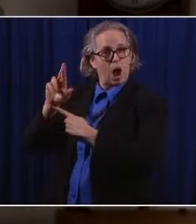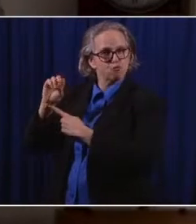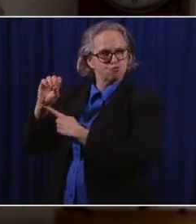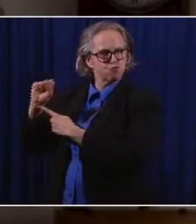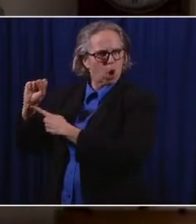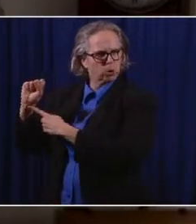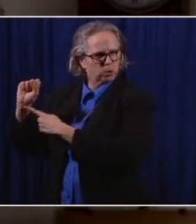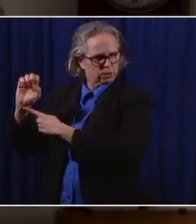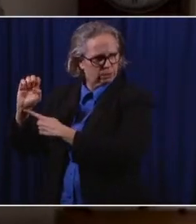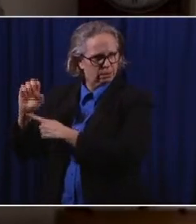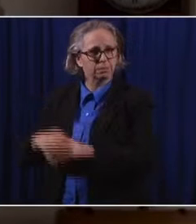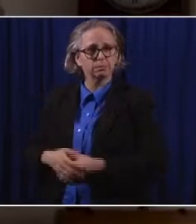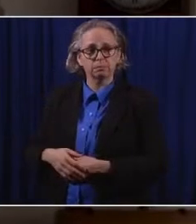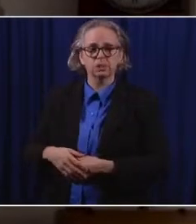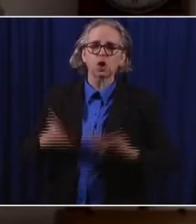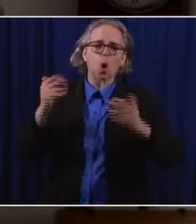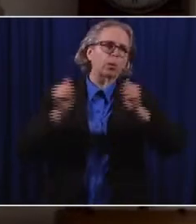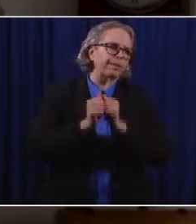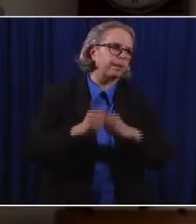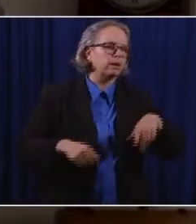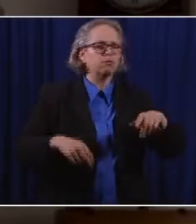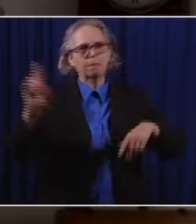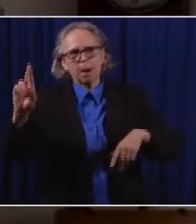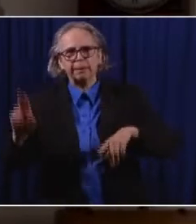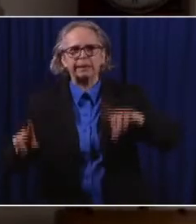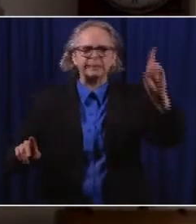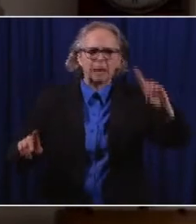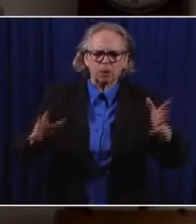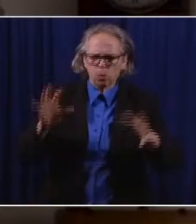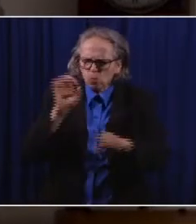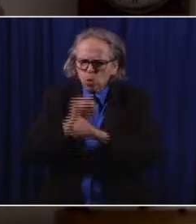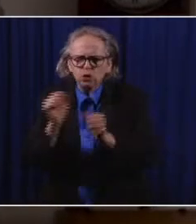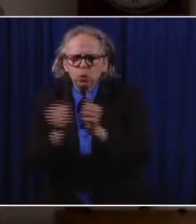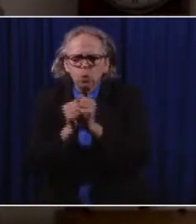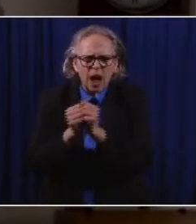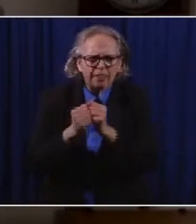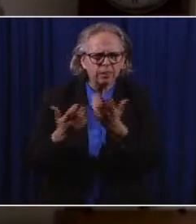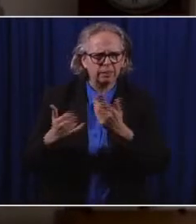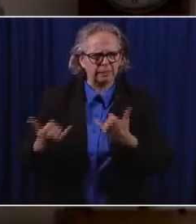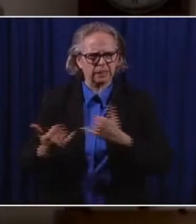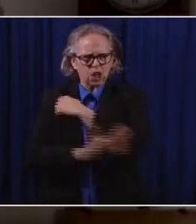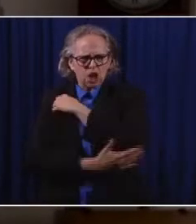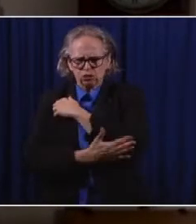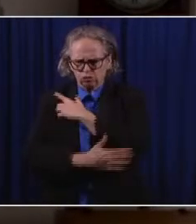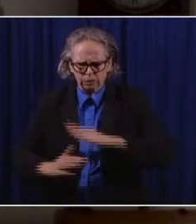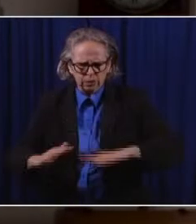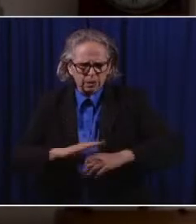working together at the county level and at the precinct level.